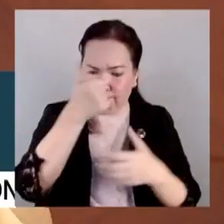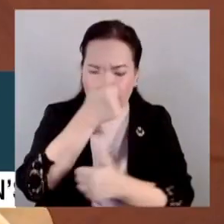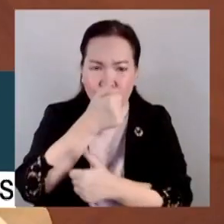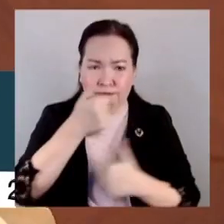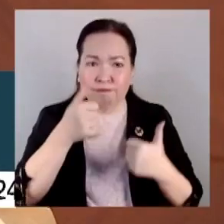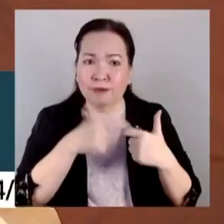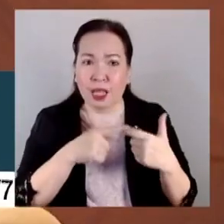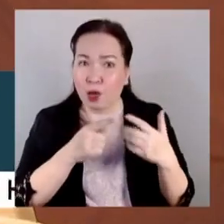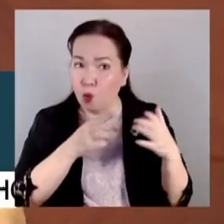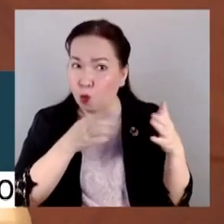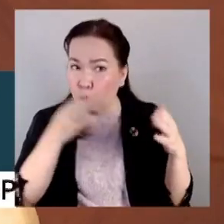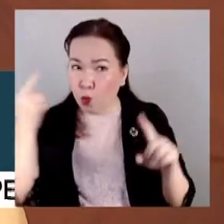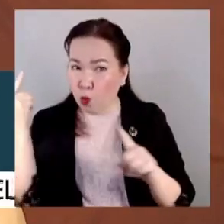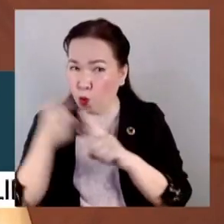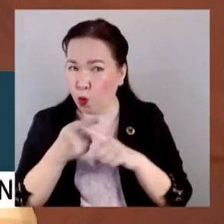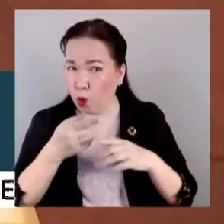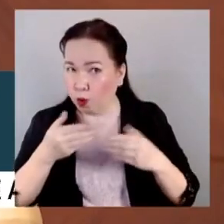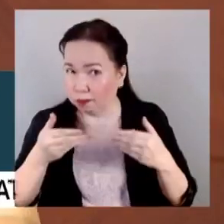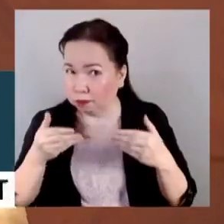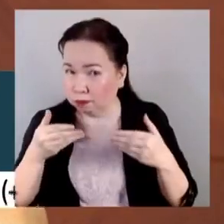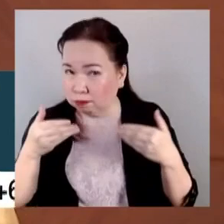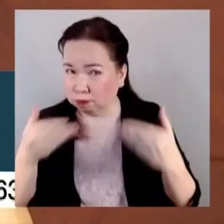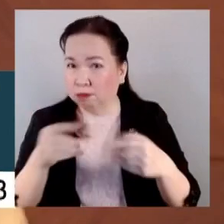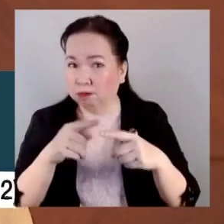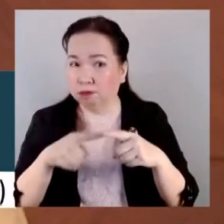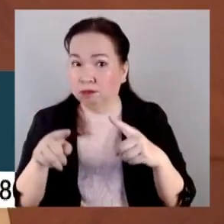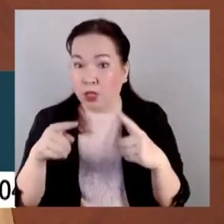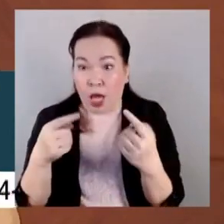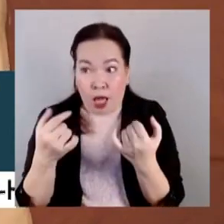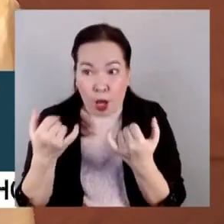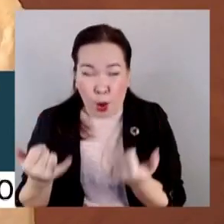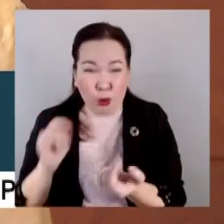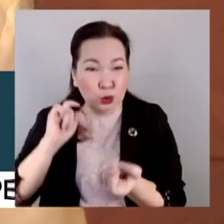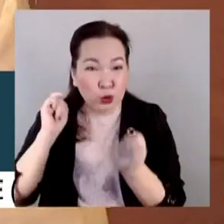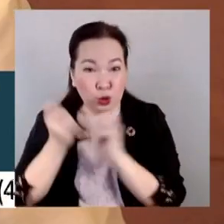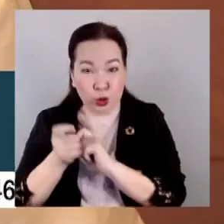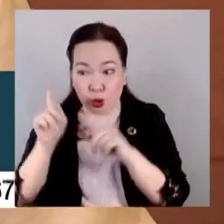certain direction. It's a very, very poor time